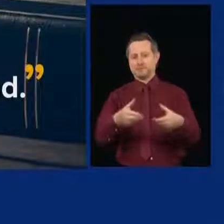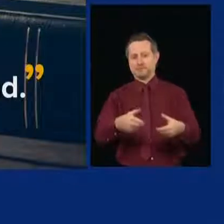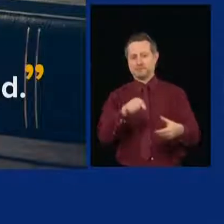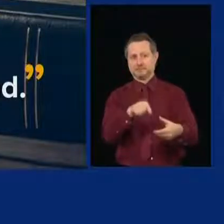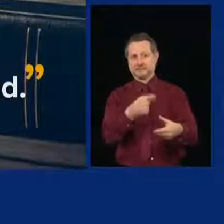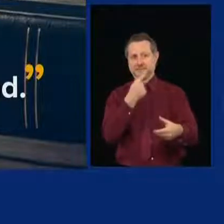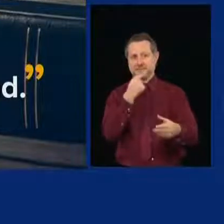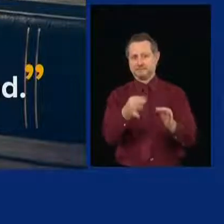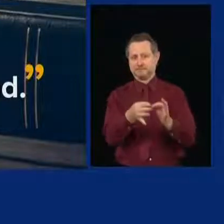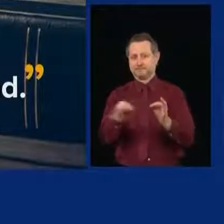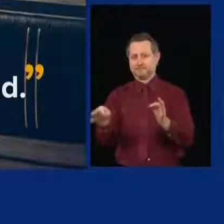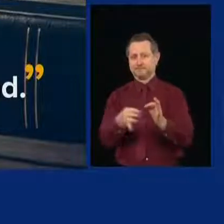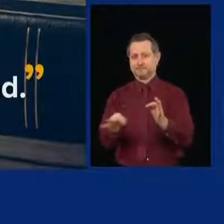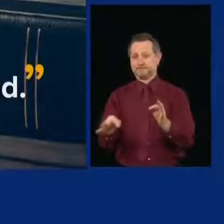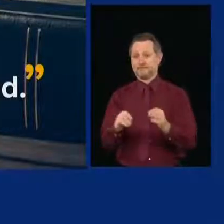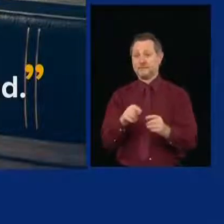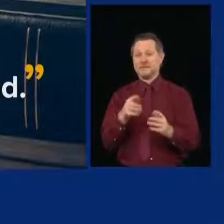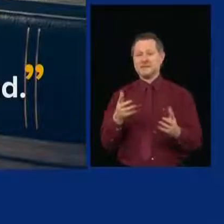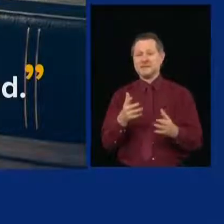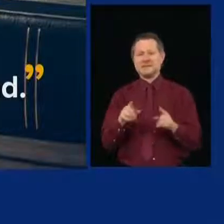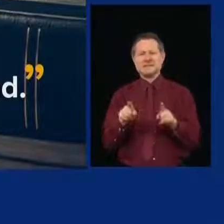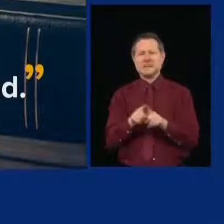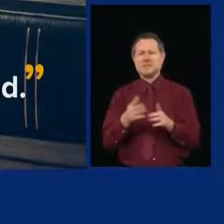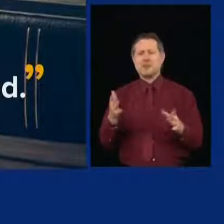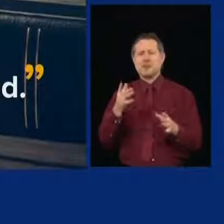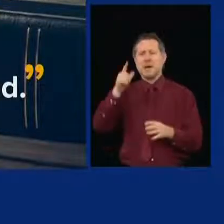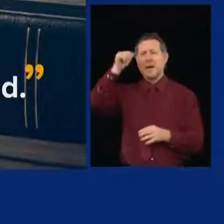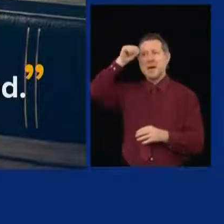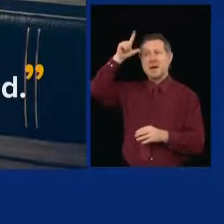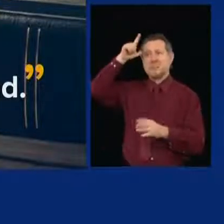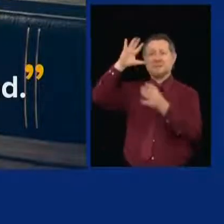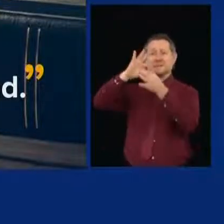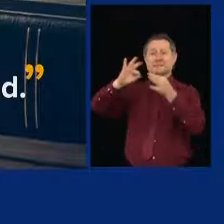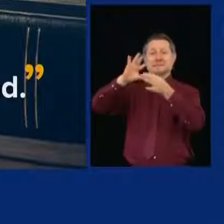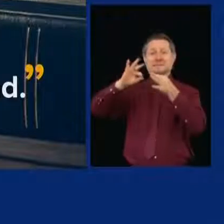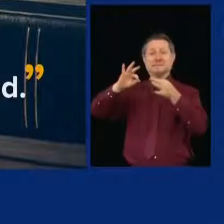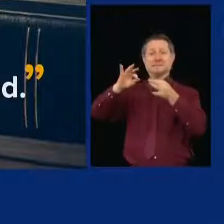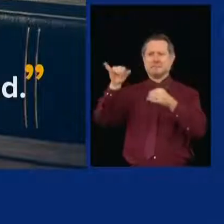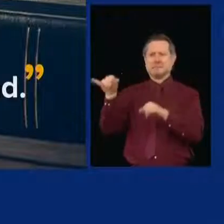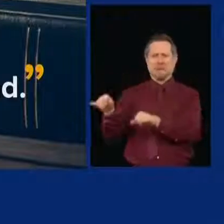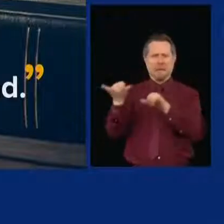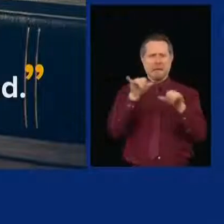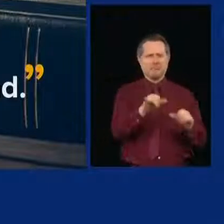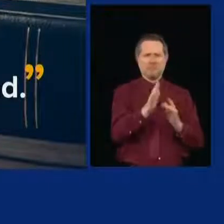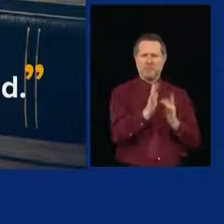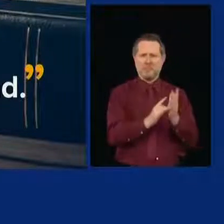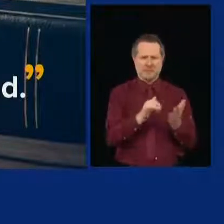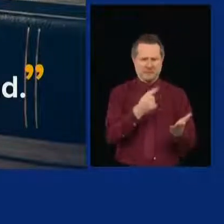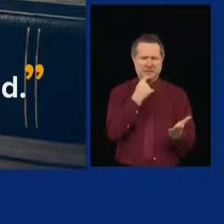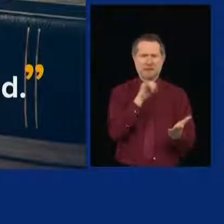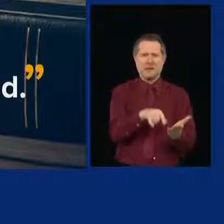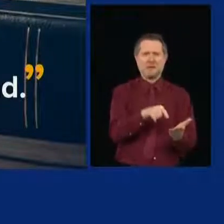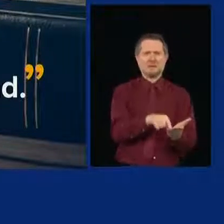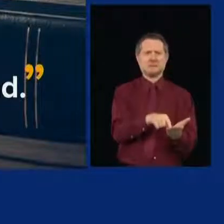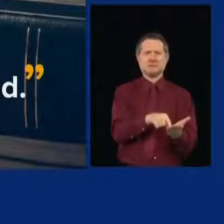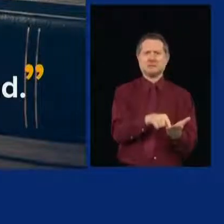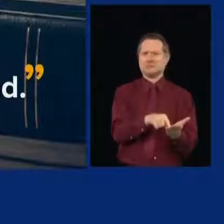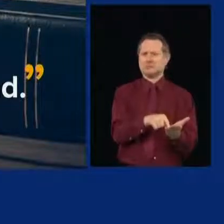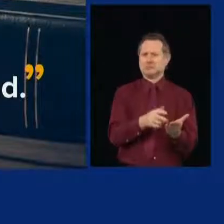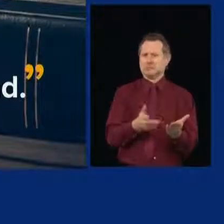which said the same thing that the great politician said. I wonder where they got it from. They got it from the good